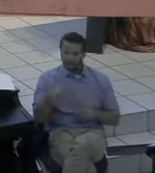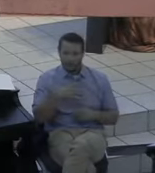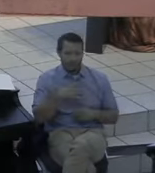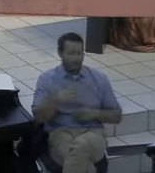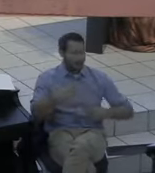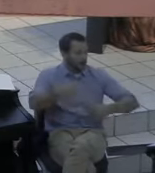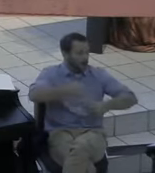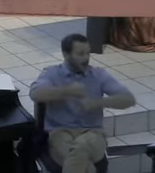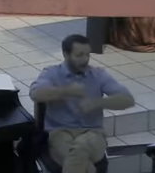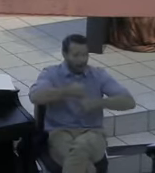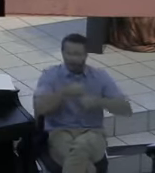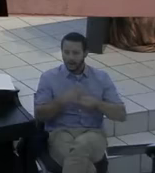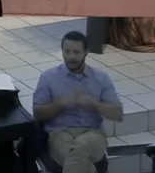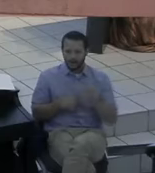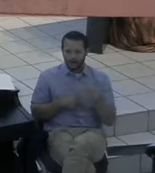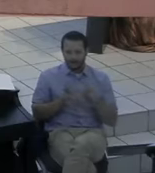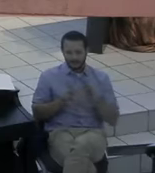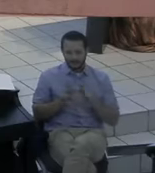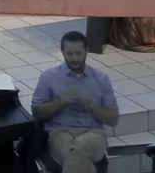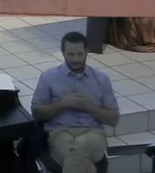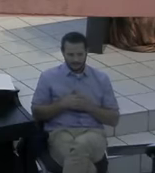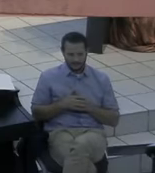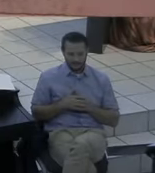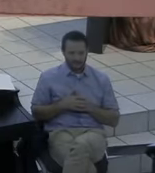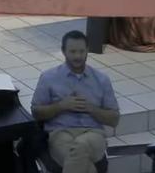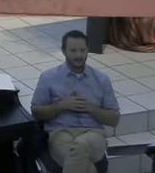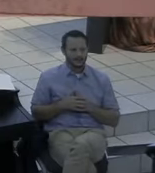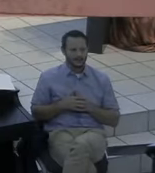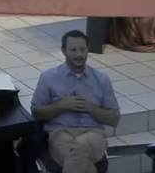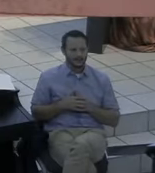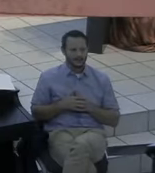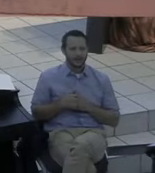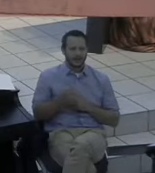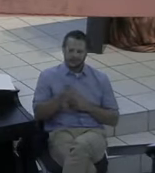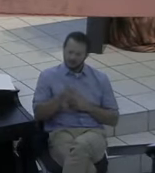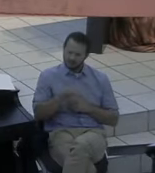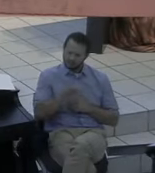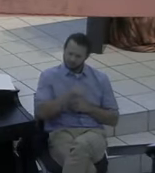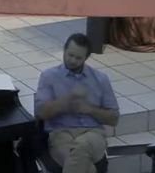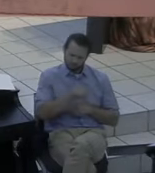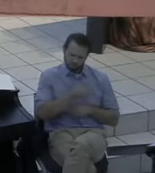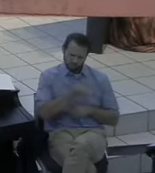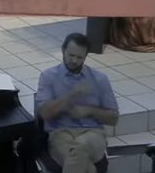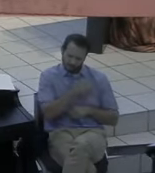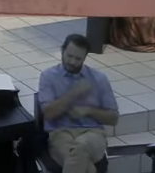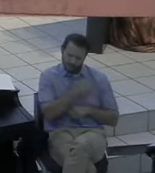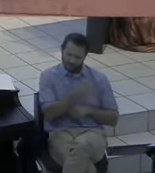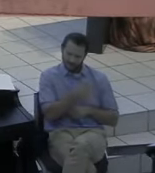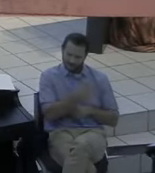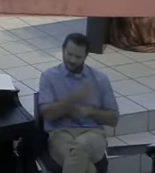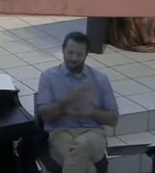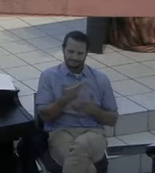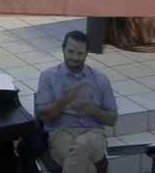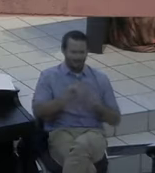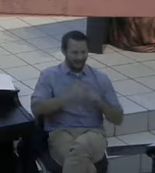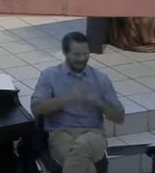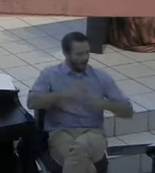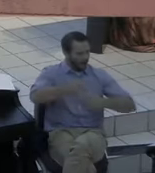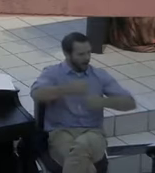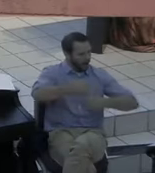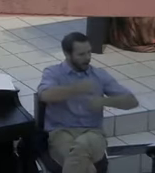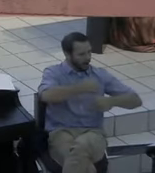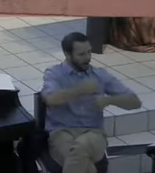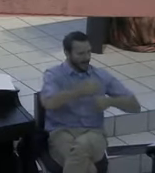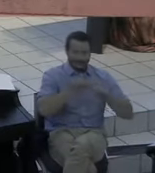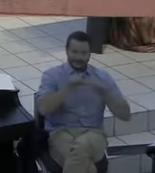had this conversation, so she knows this is my purpose, "then perhaps reminding yourself that in order to do this well, you must take care